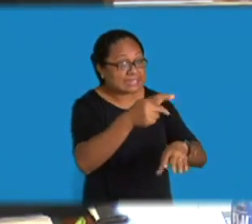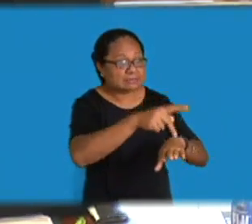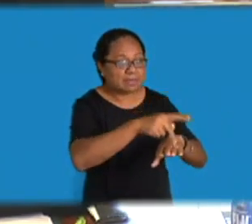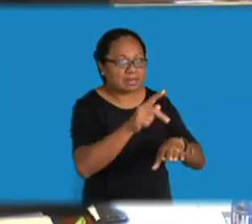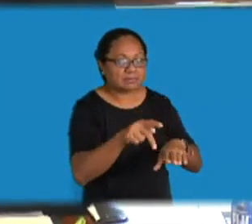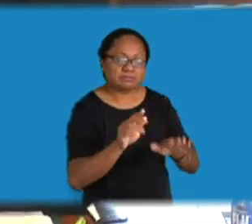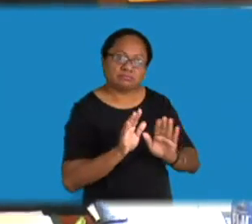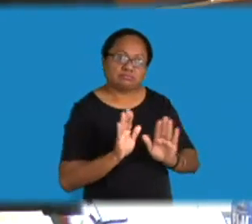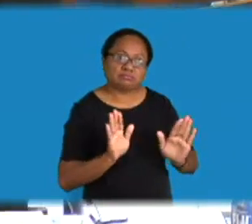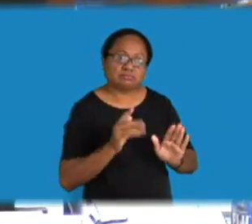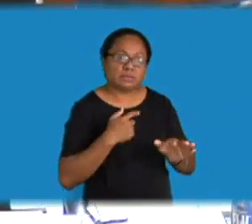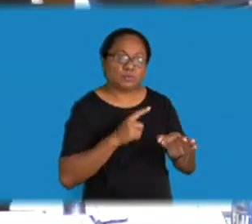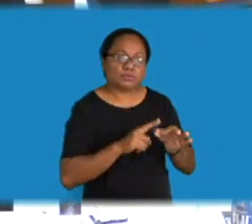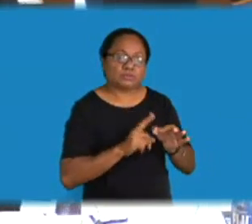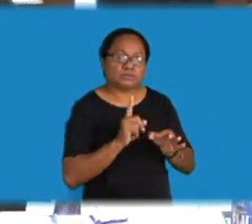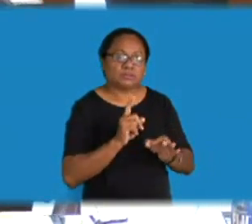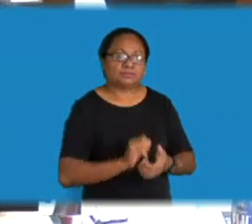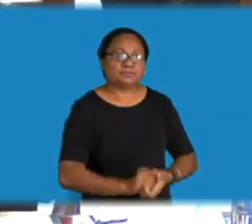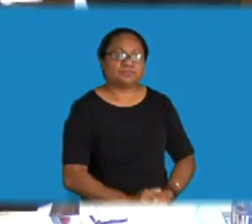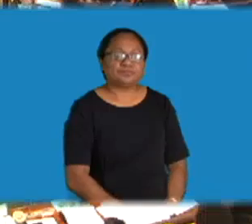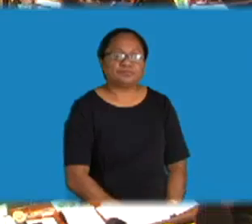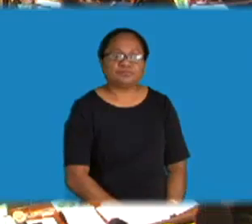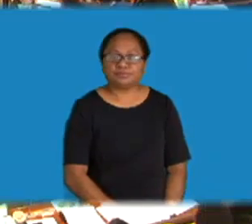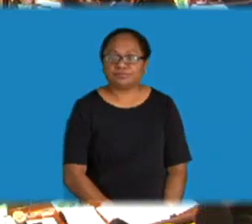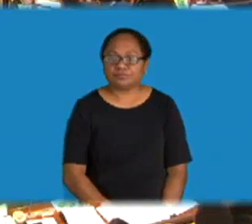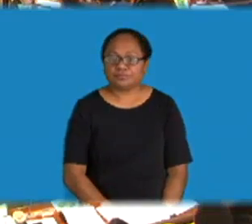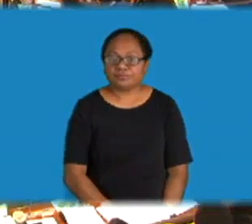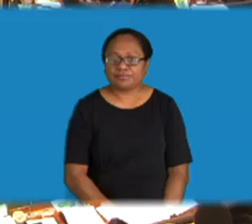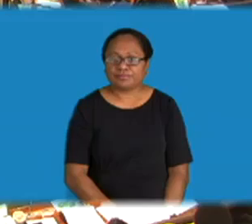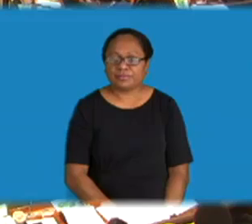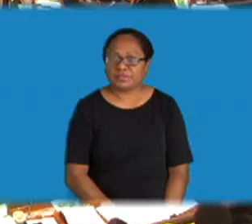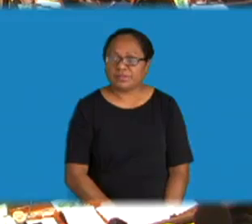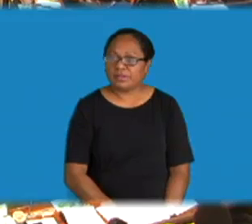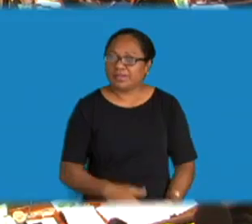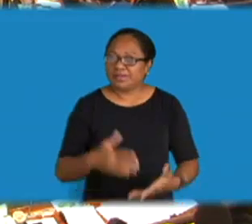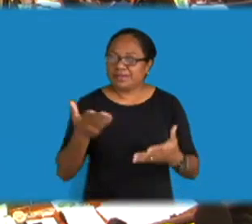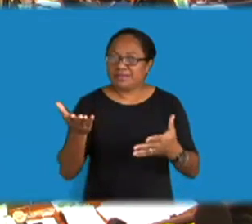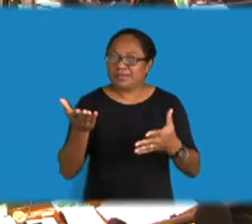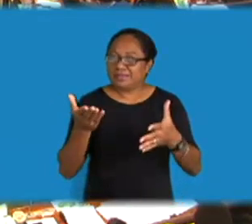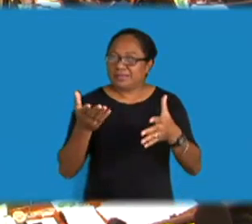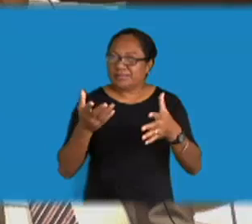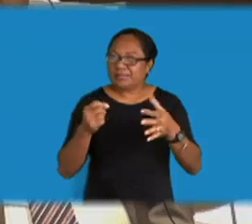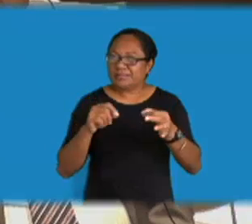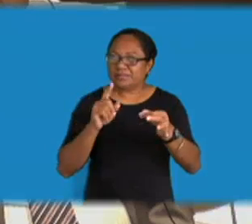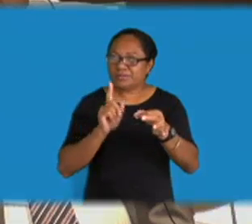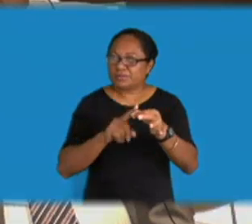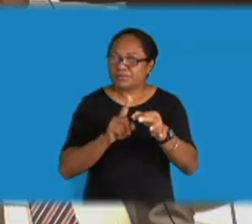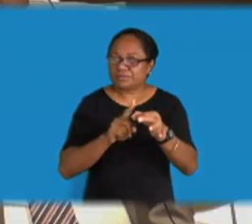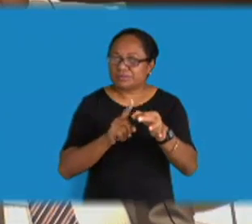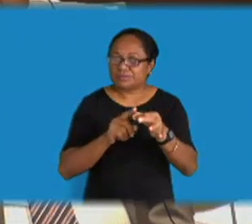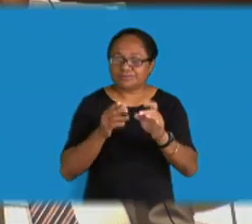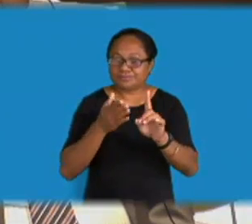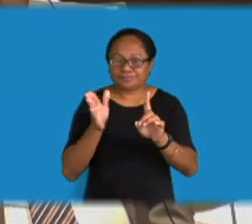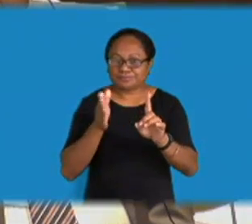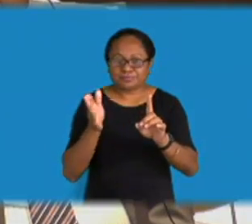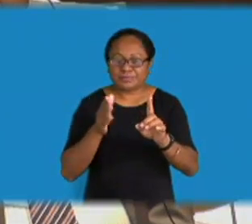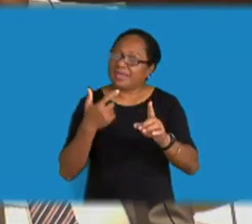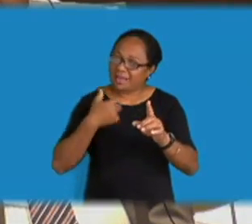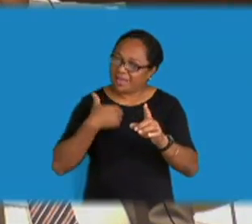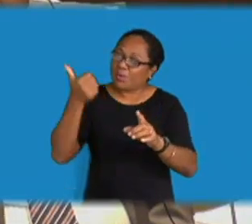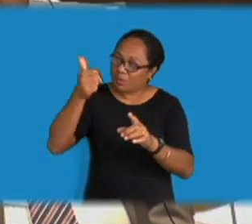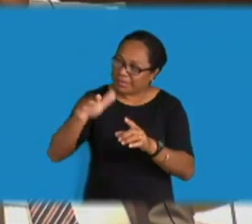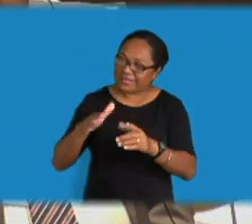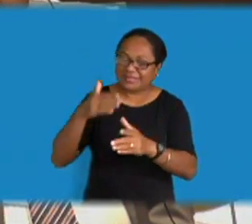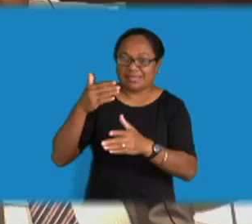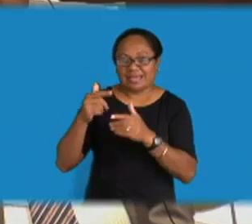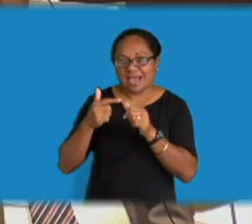Speaker. Honourable Minister. Madam Speaker, the question is very incoherent. I'll attempt to answer that. I've just answered the question. And the